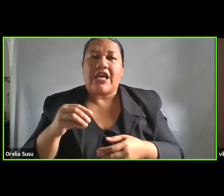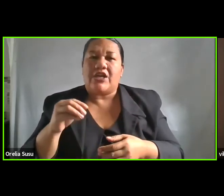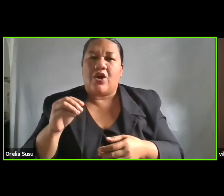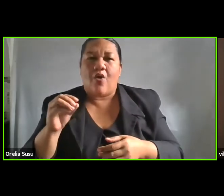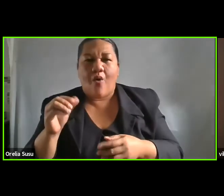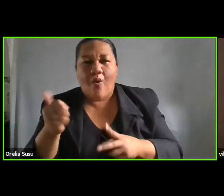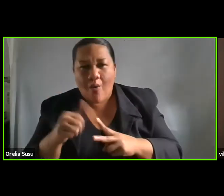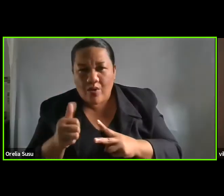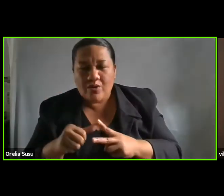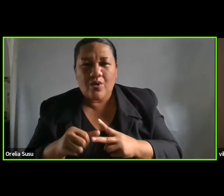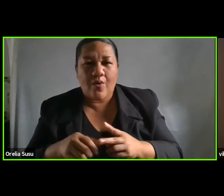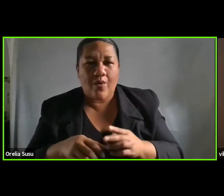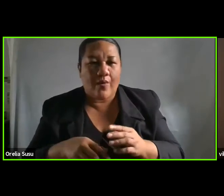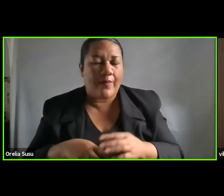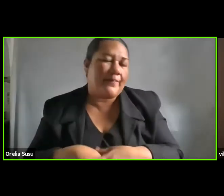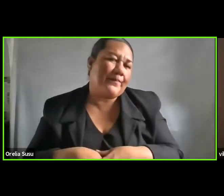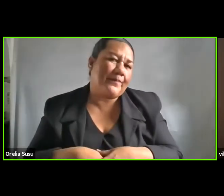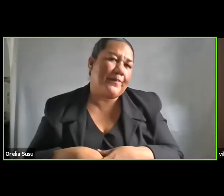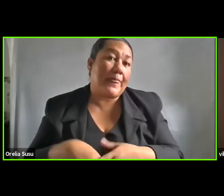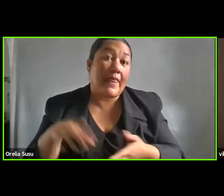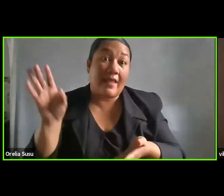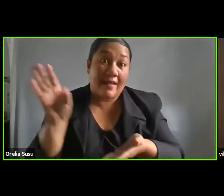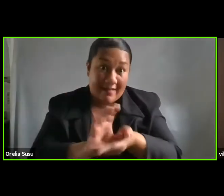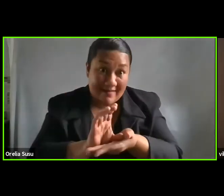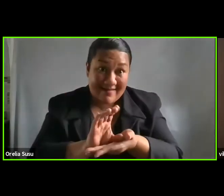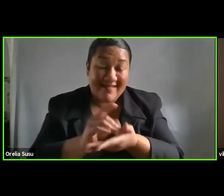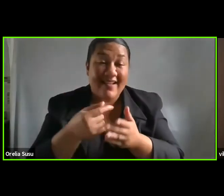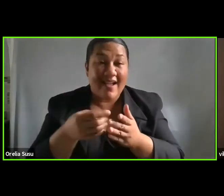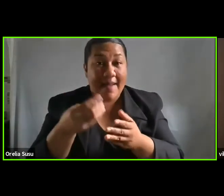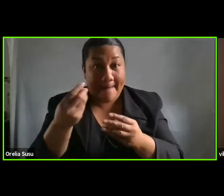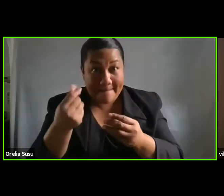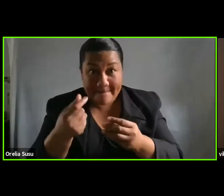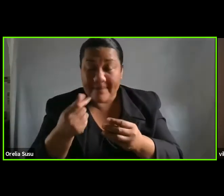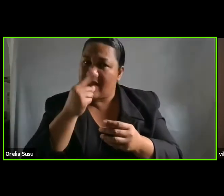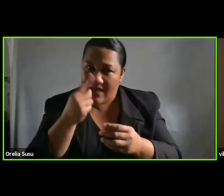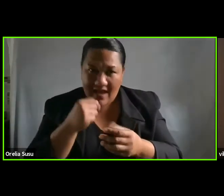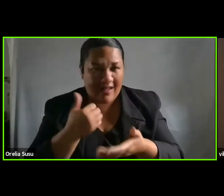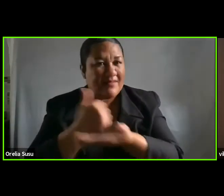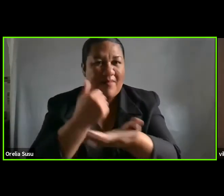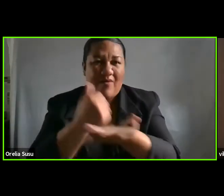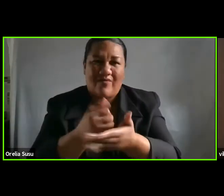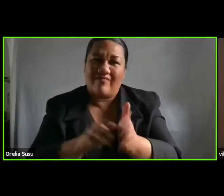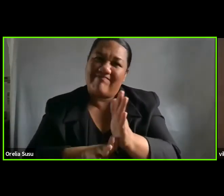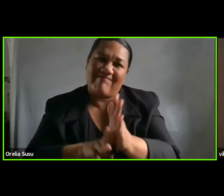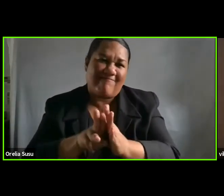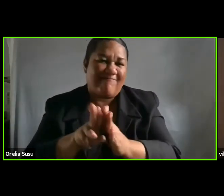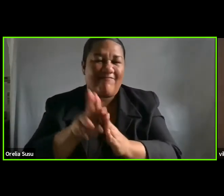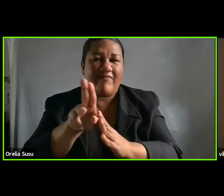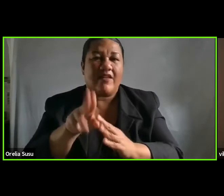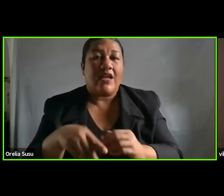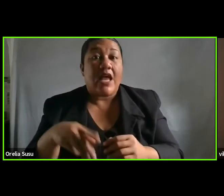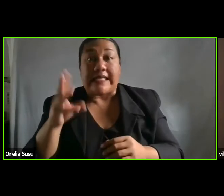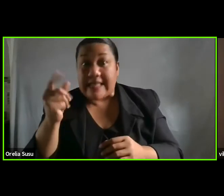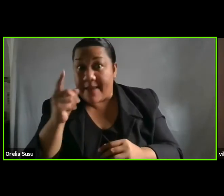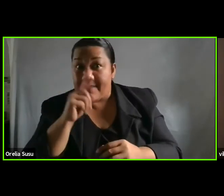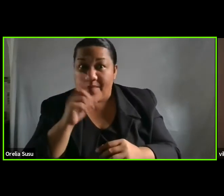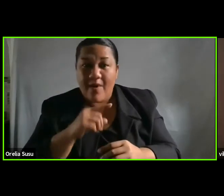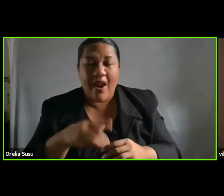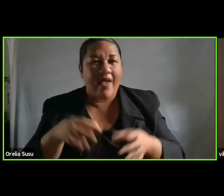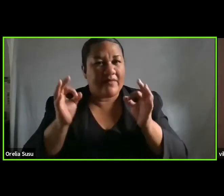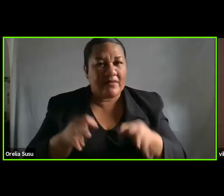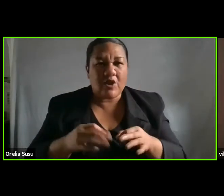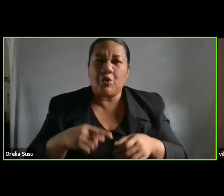let alone decision about your own body. Even the thought of making a decision brought about fears, frustrations,